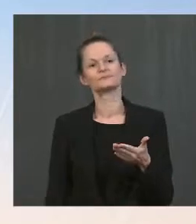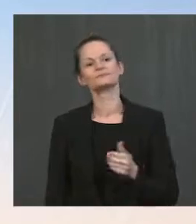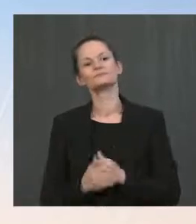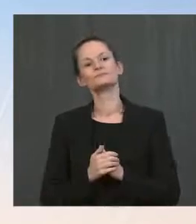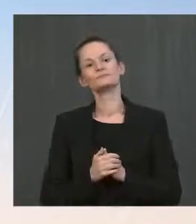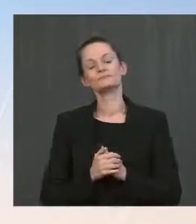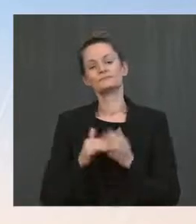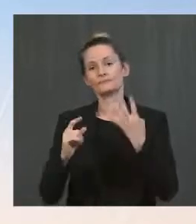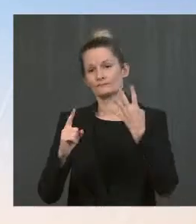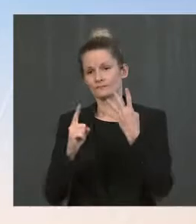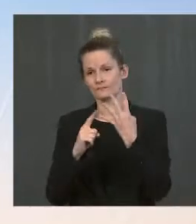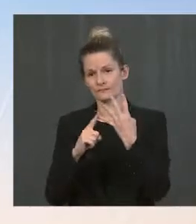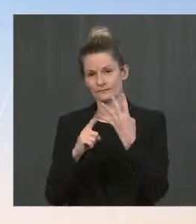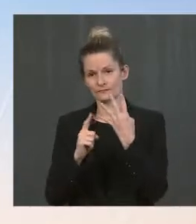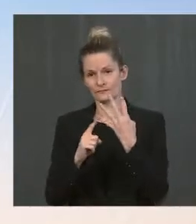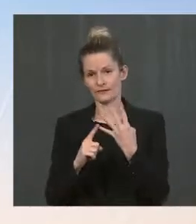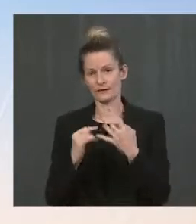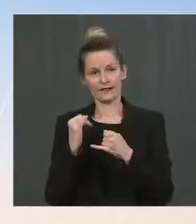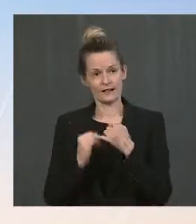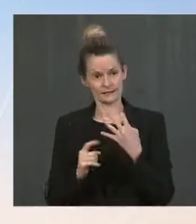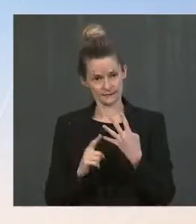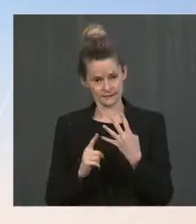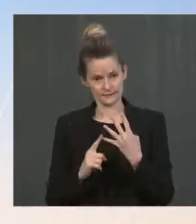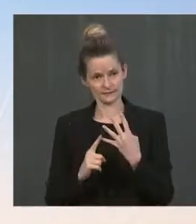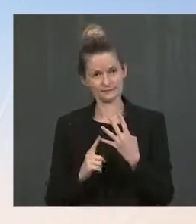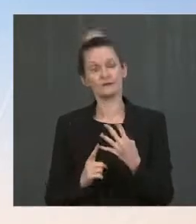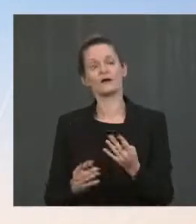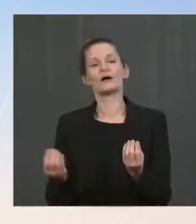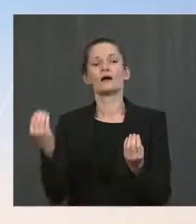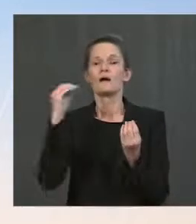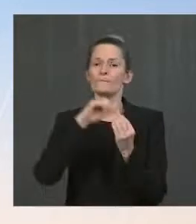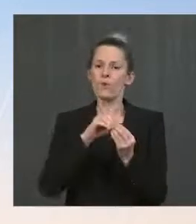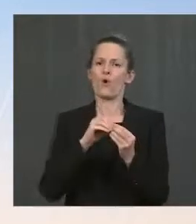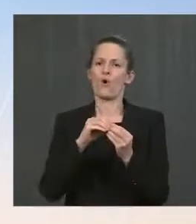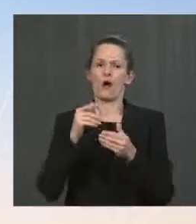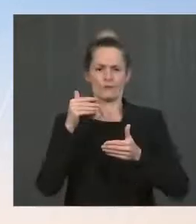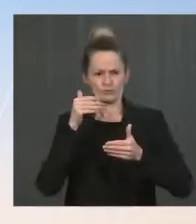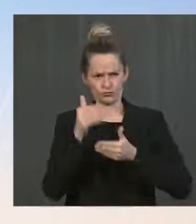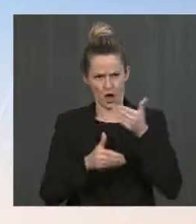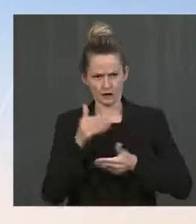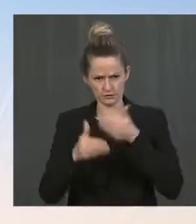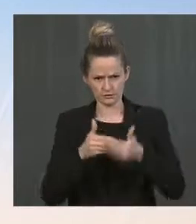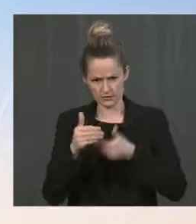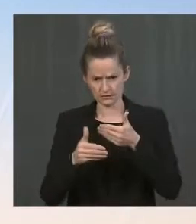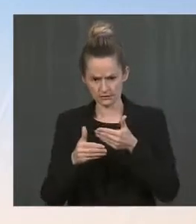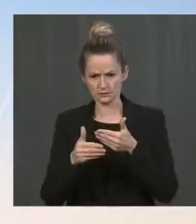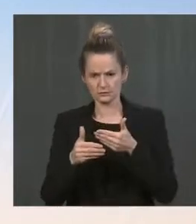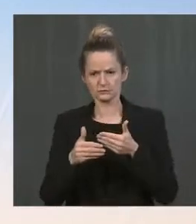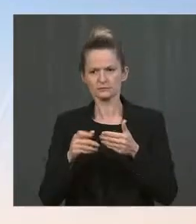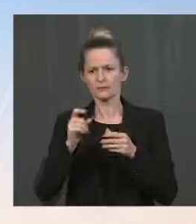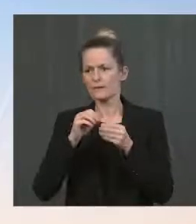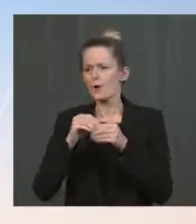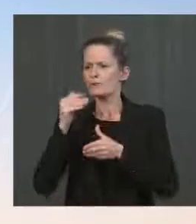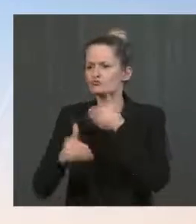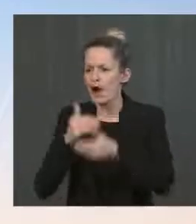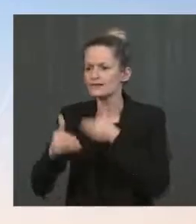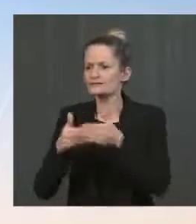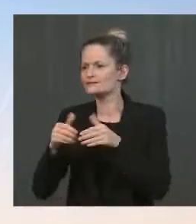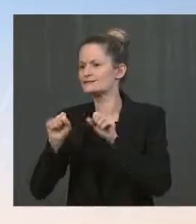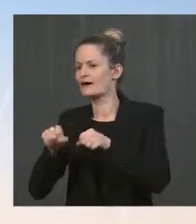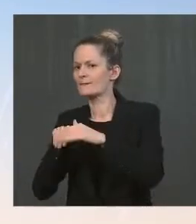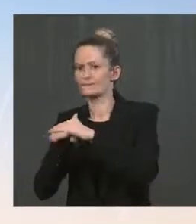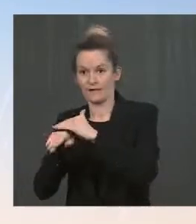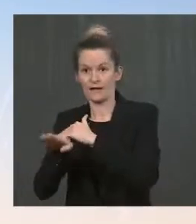finally, expanding processing capacity and maintaining the small and very small processing facilities that are dotting the